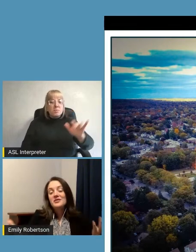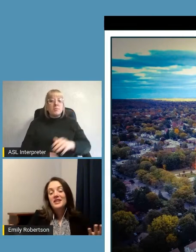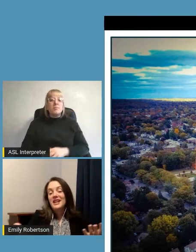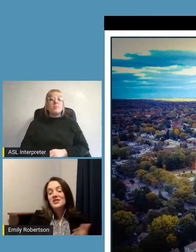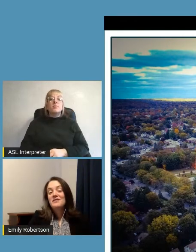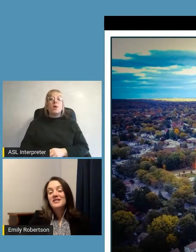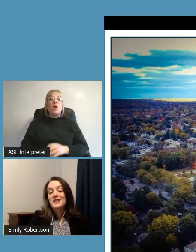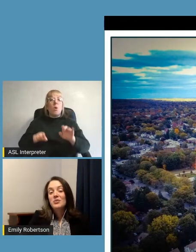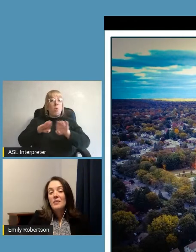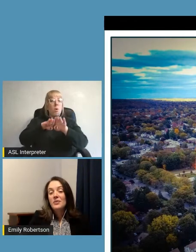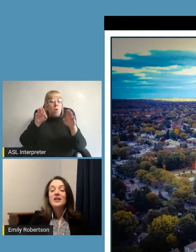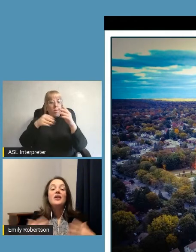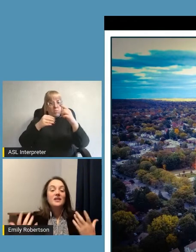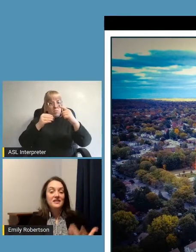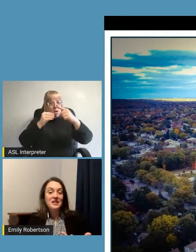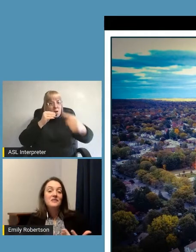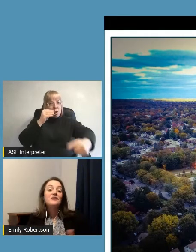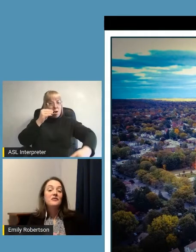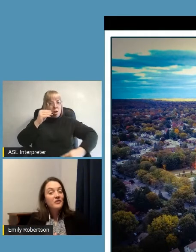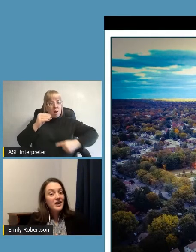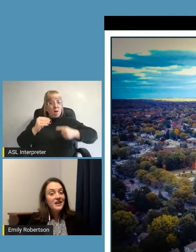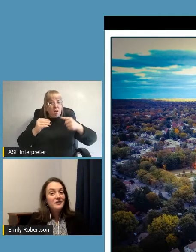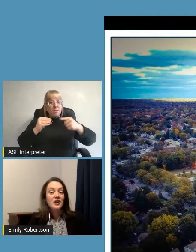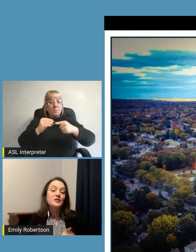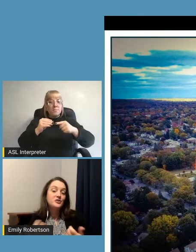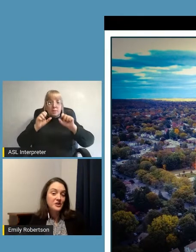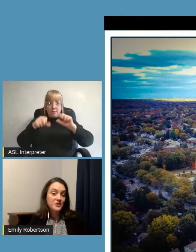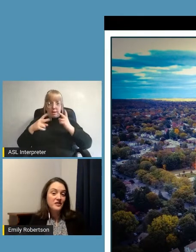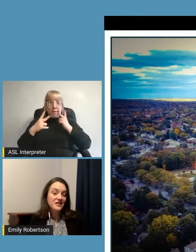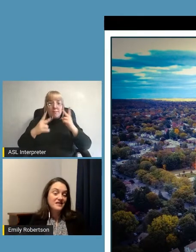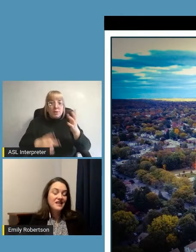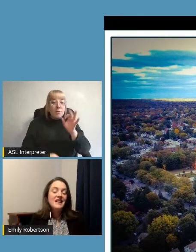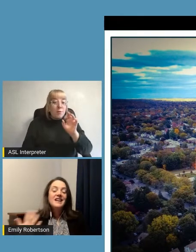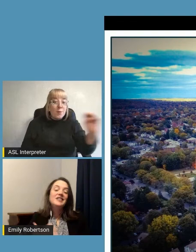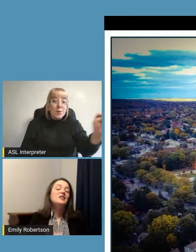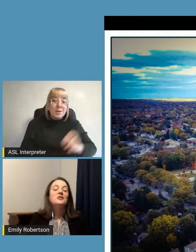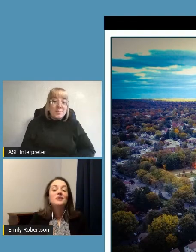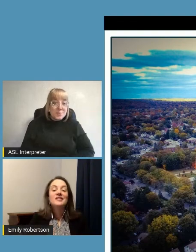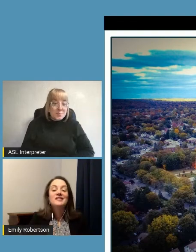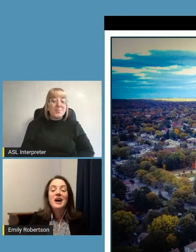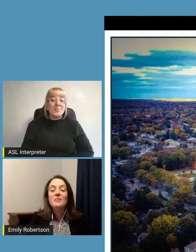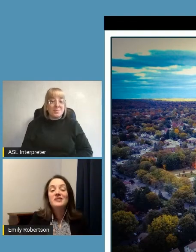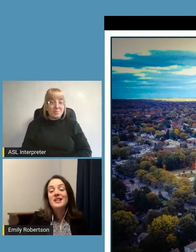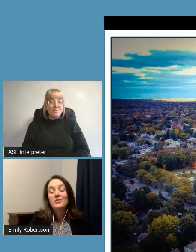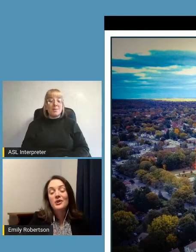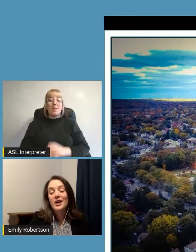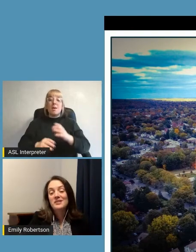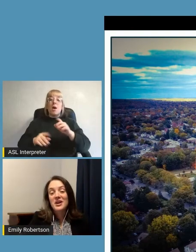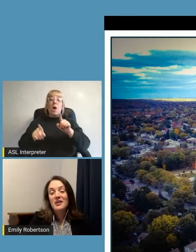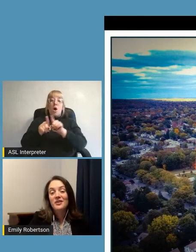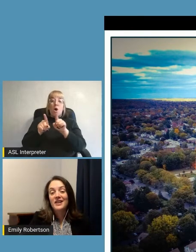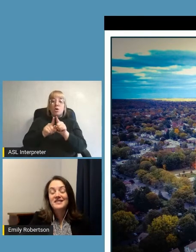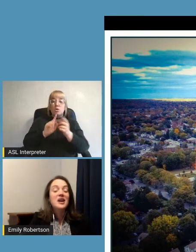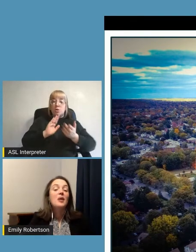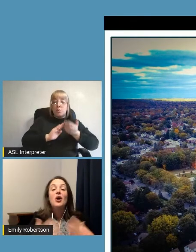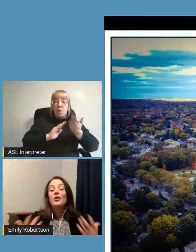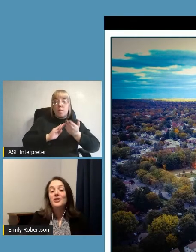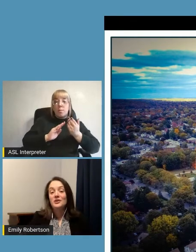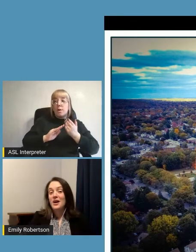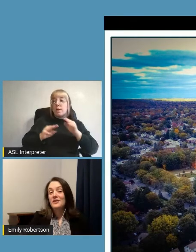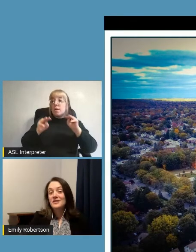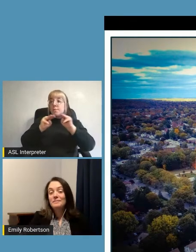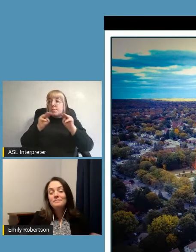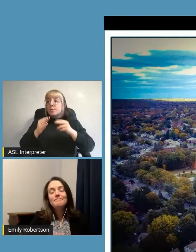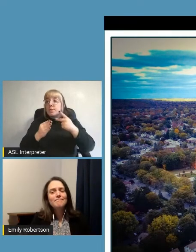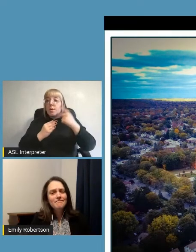year. Visitors can actually visit the property on the estate for free for unstructured visits. And it also runs museum programs and offerings all